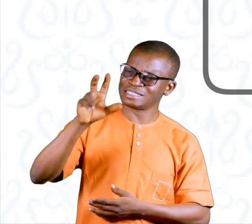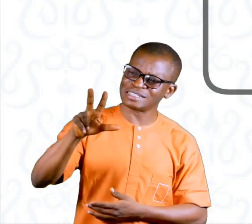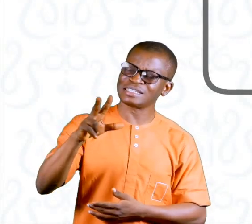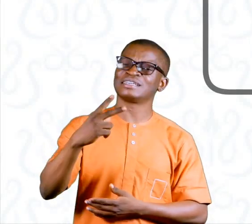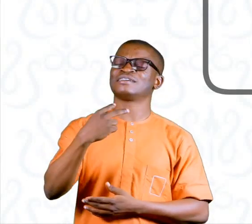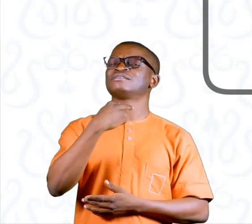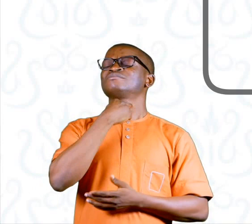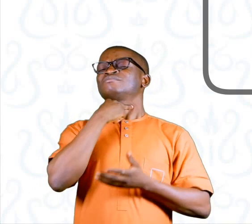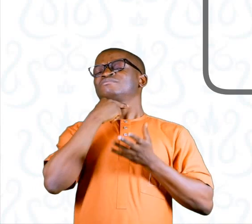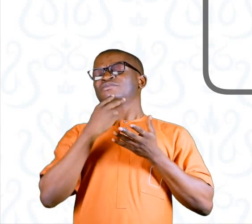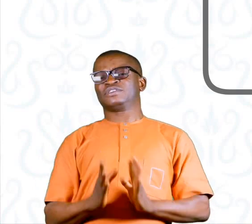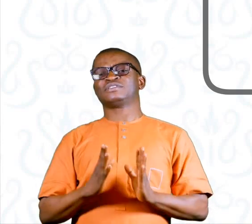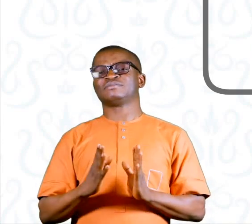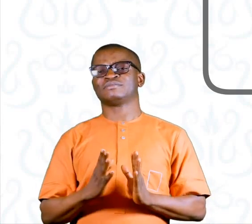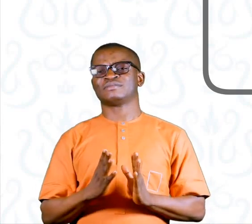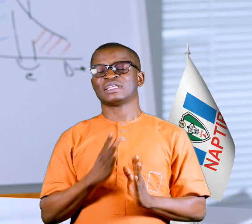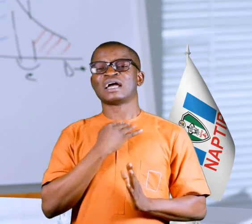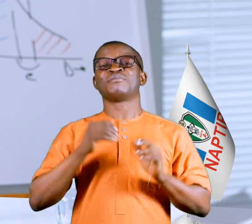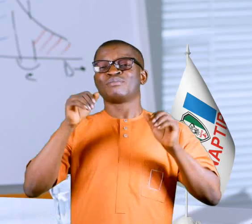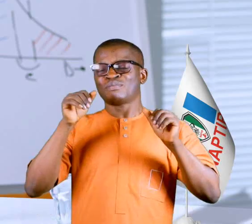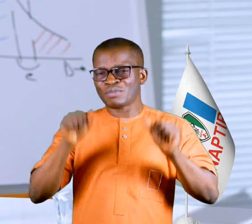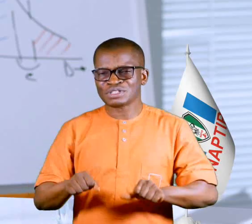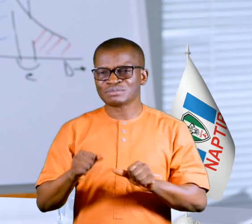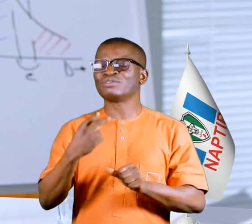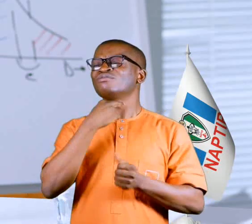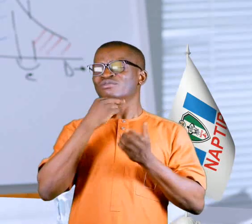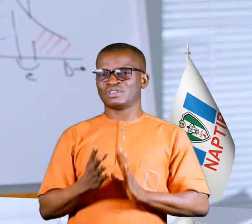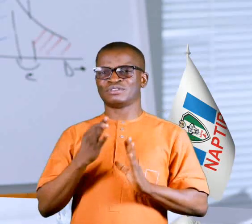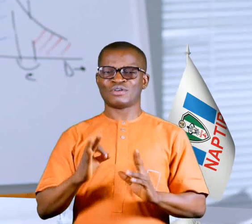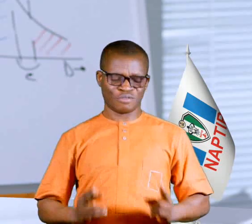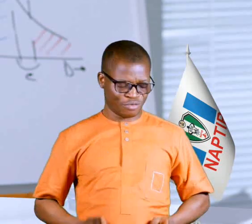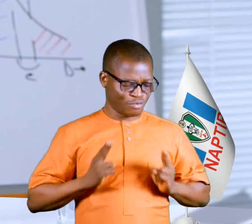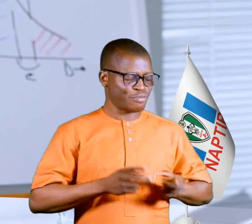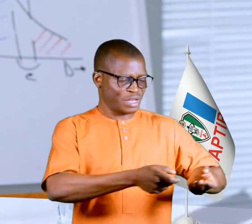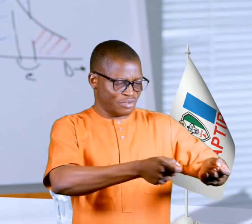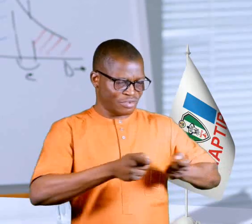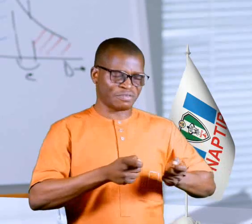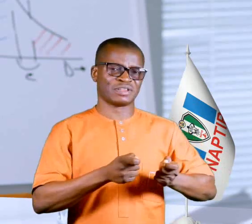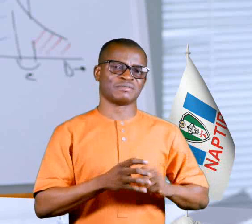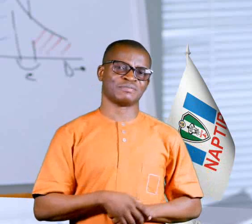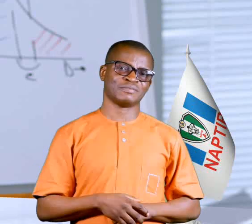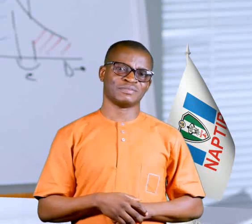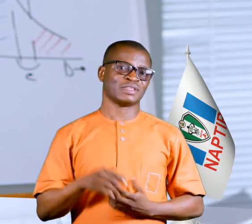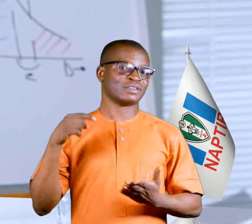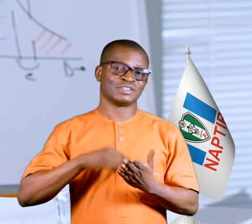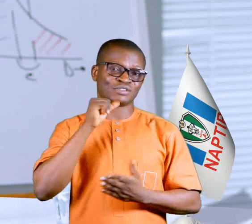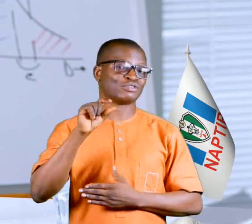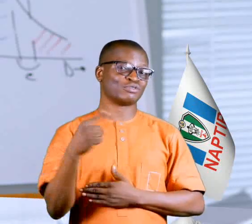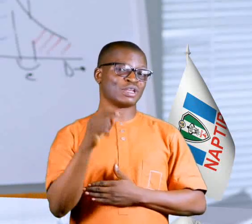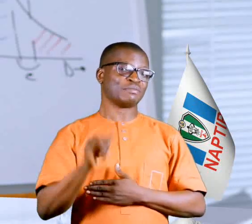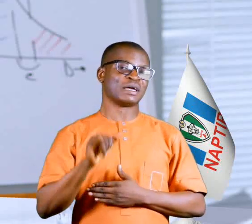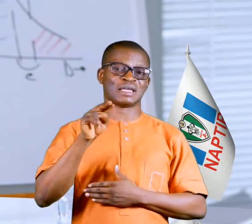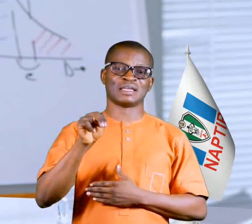2,883 victims and potential victims of human trafficking. This is not done by